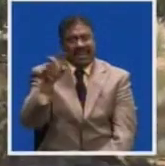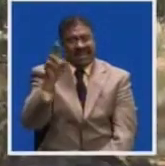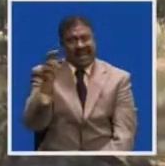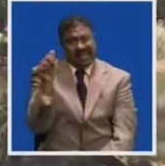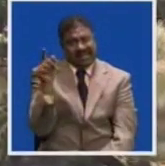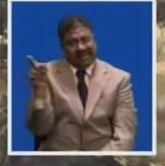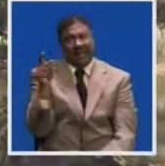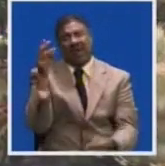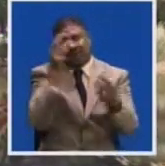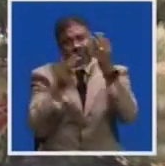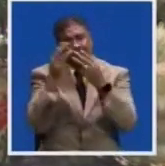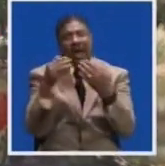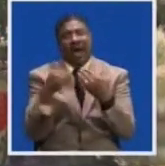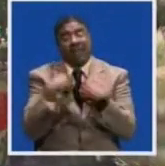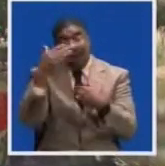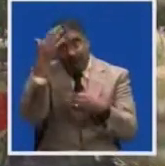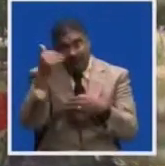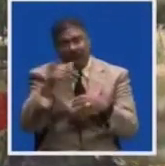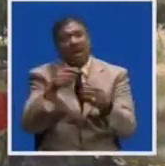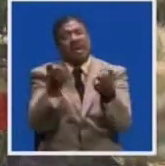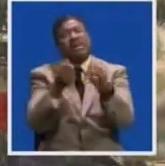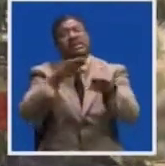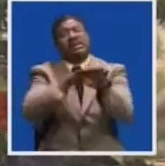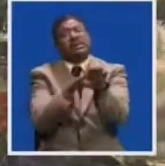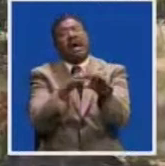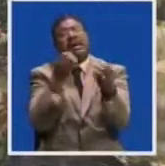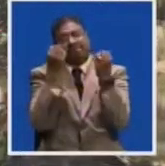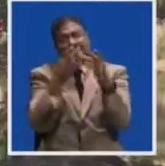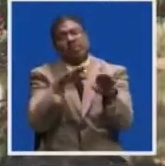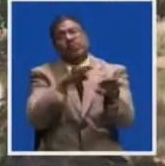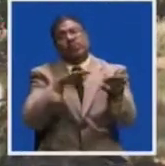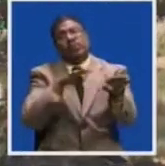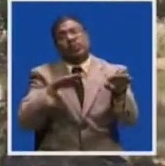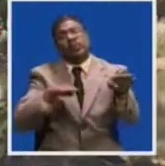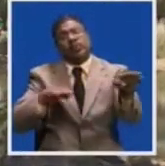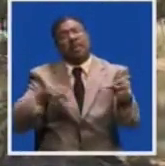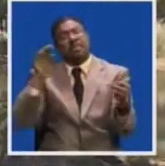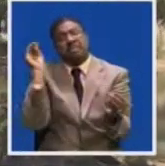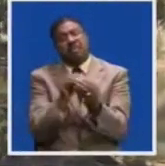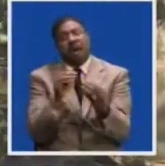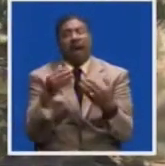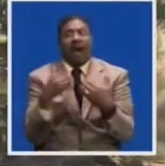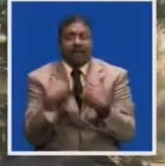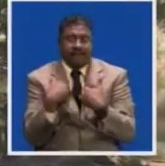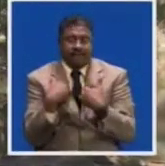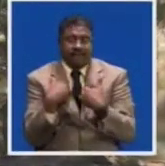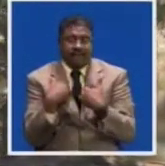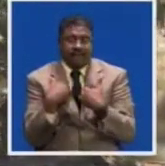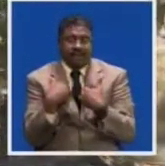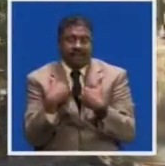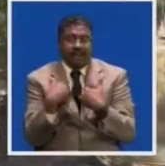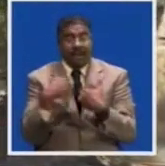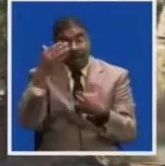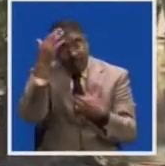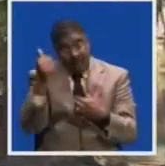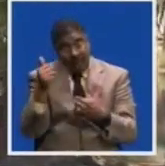is the congestion being caused. On the exit side, that's where we have seen a bit of traffic mounting up, in the sense that our colleagues